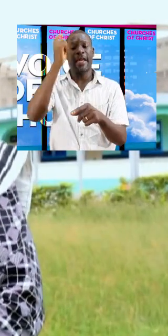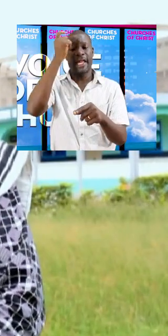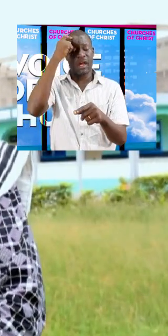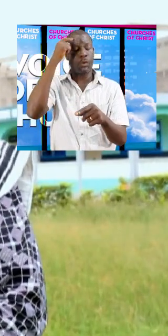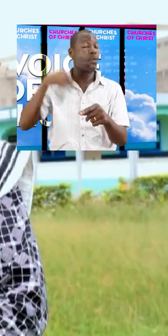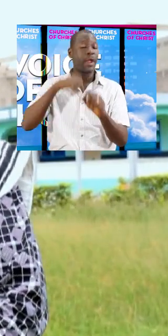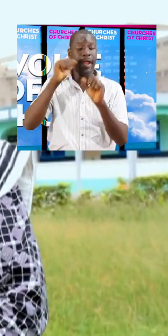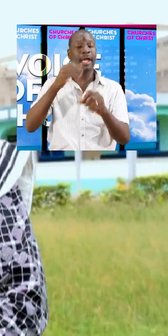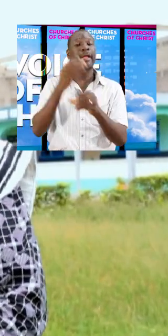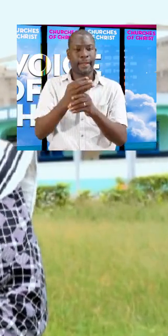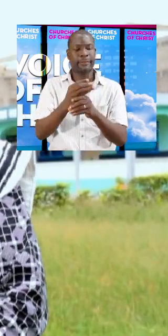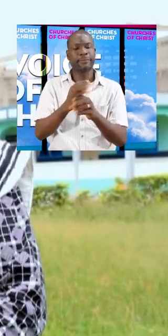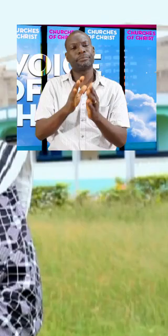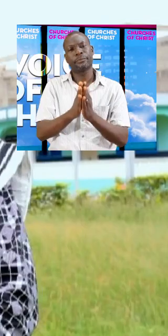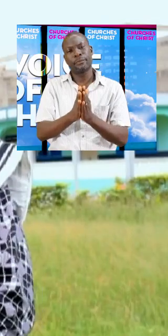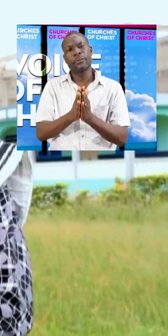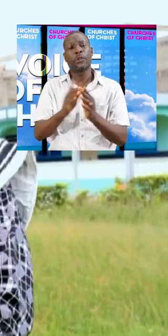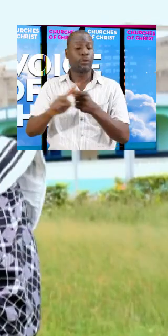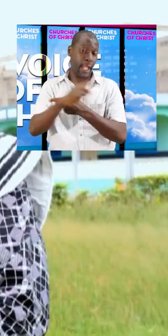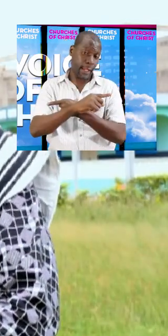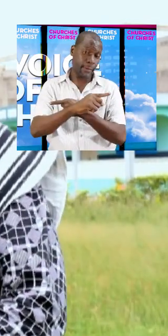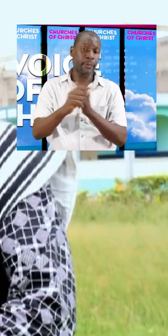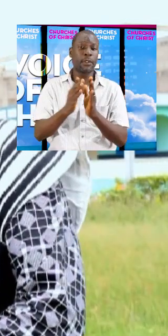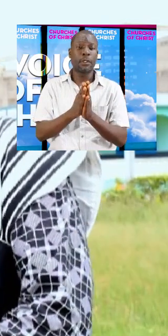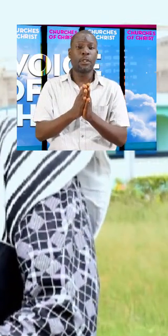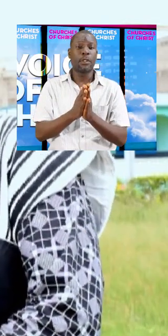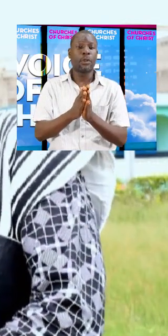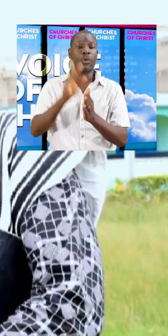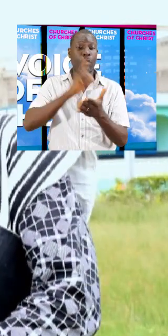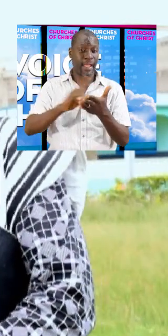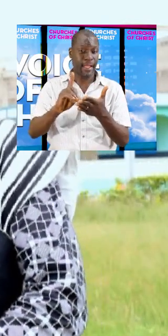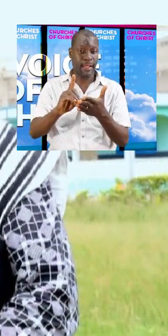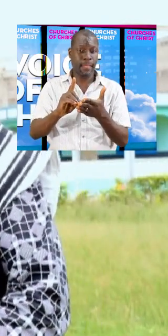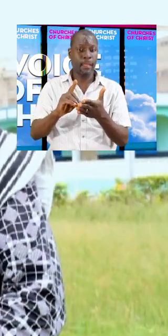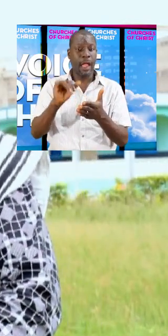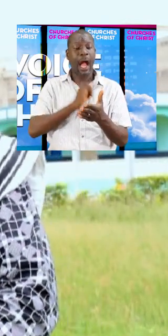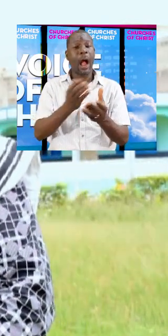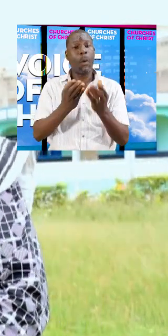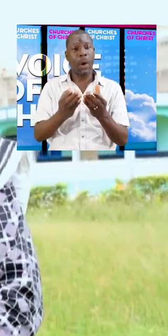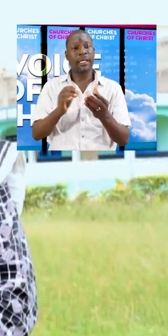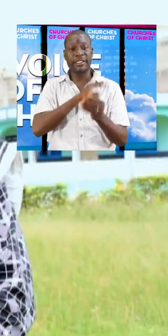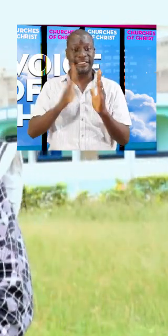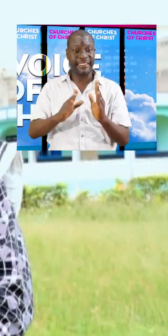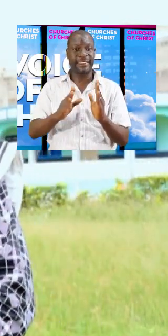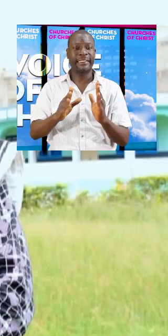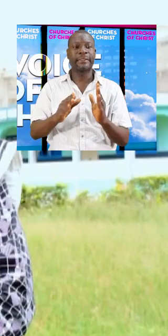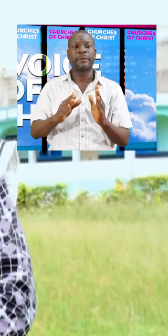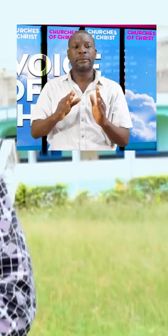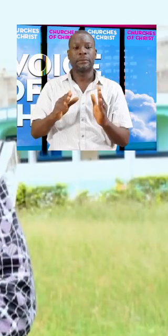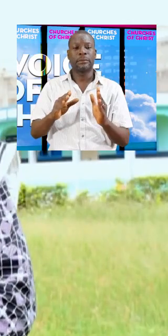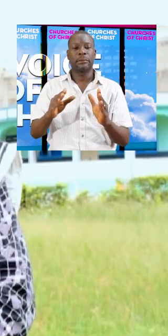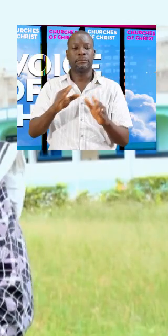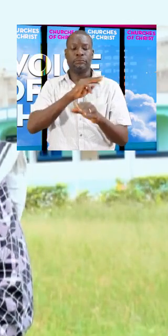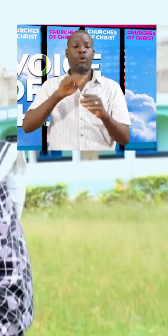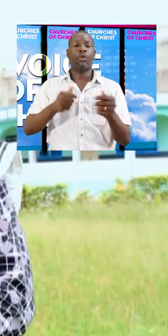bebre ene ene na awotwe mu me hwe kwan se Christian Council for mo so mo be